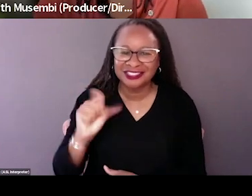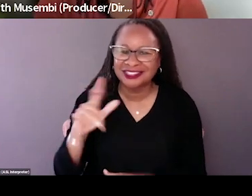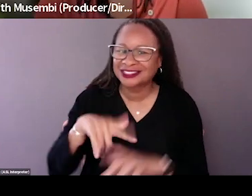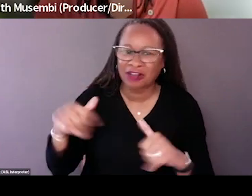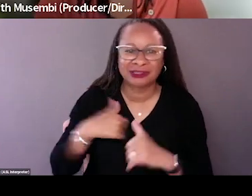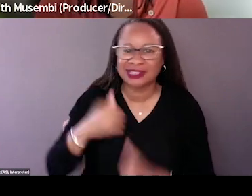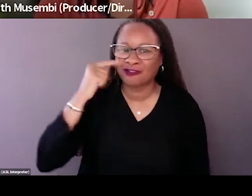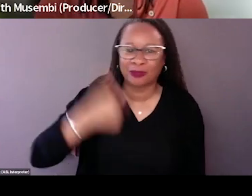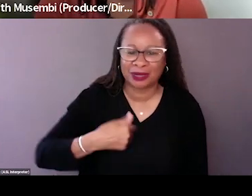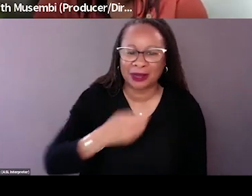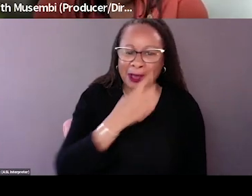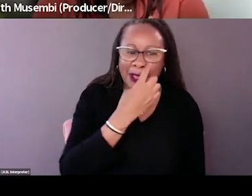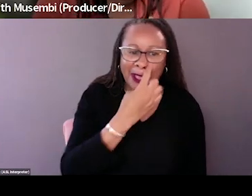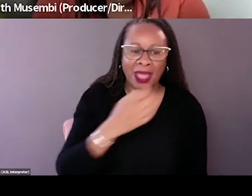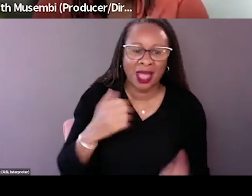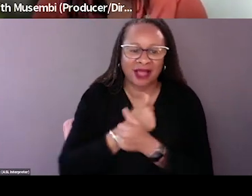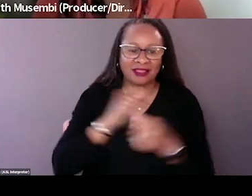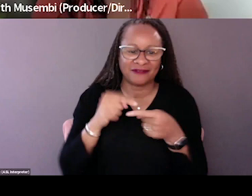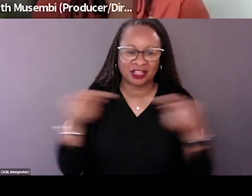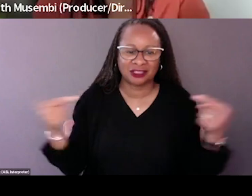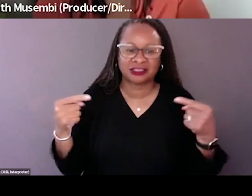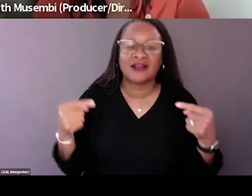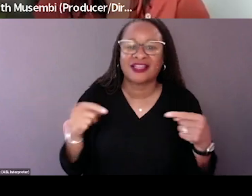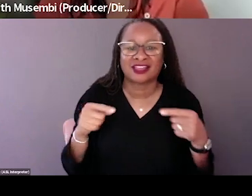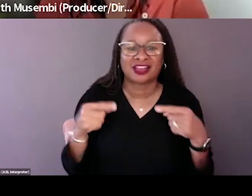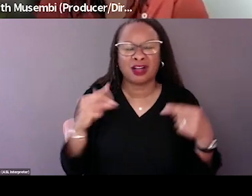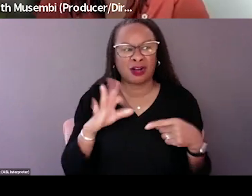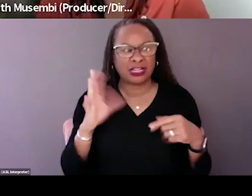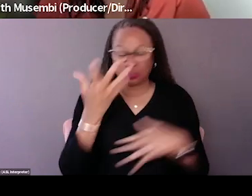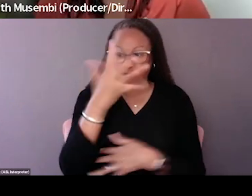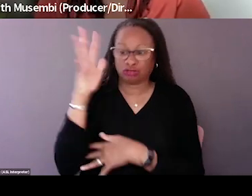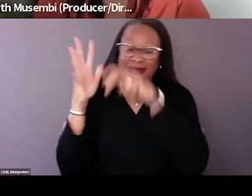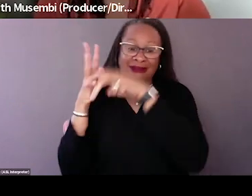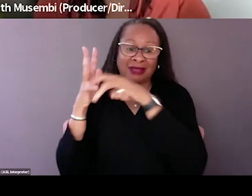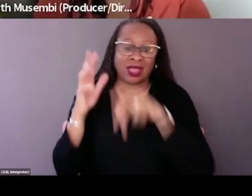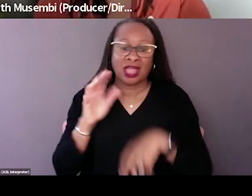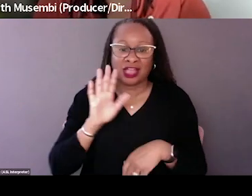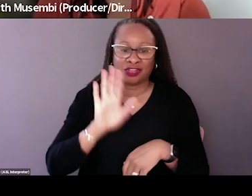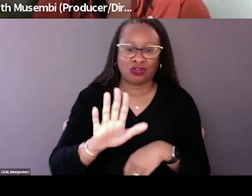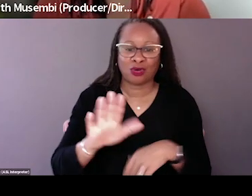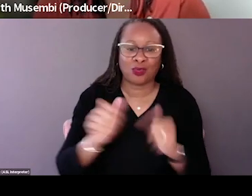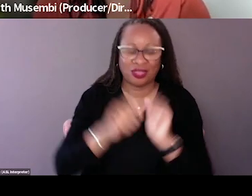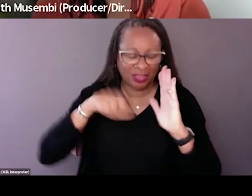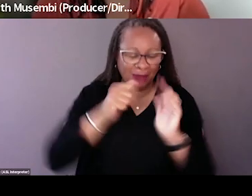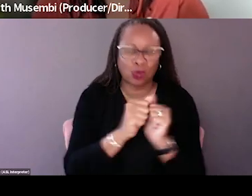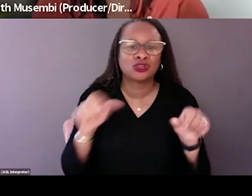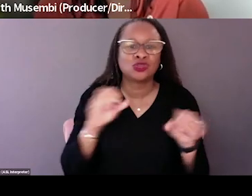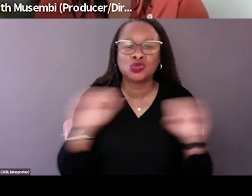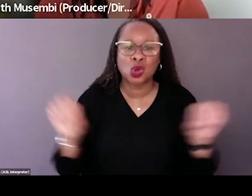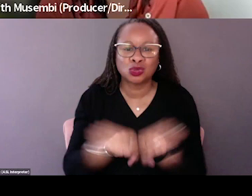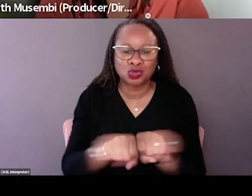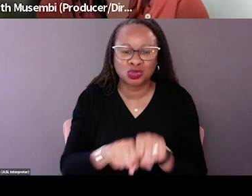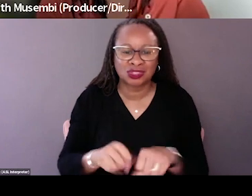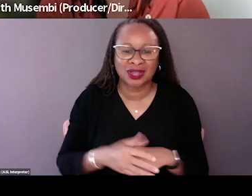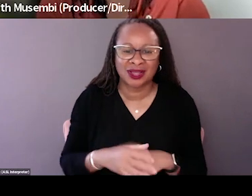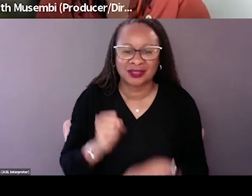I did love that contrast of her up there in that tree, and then you're with the camera with your shoes off. Which is so me. That's